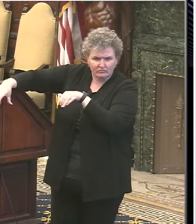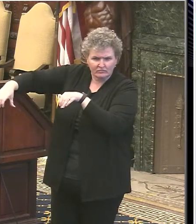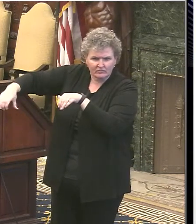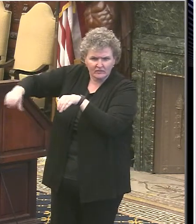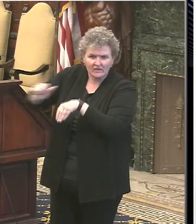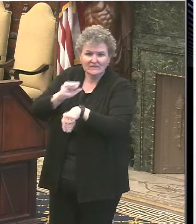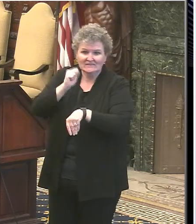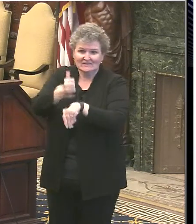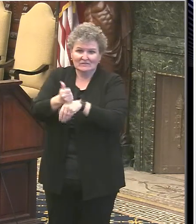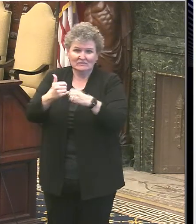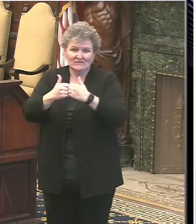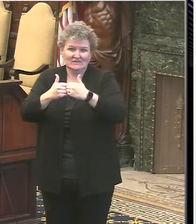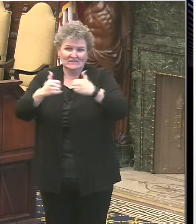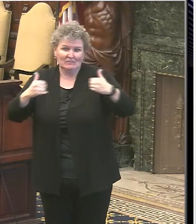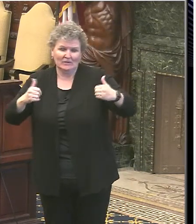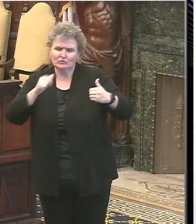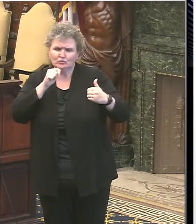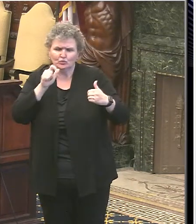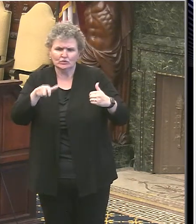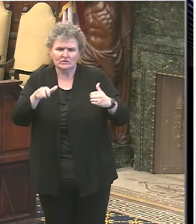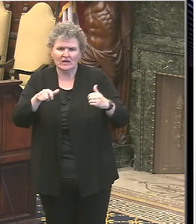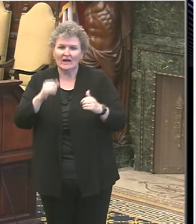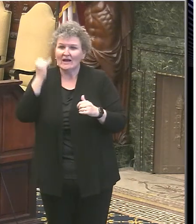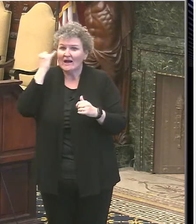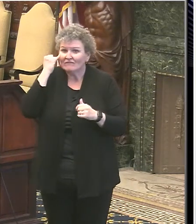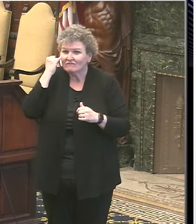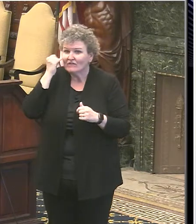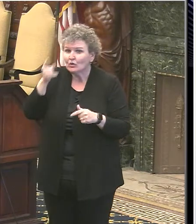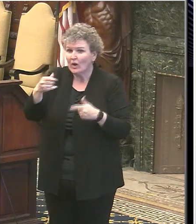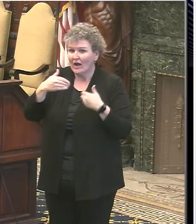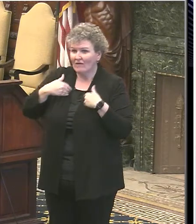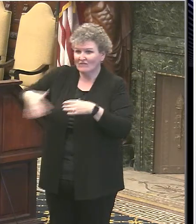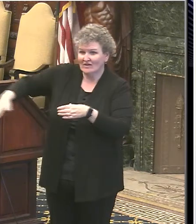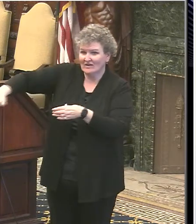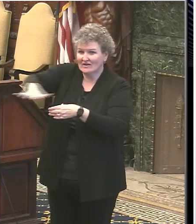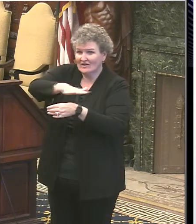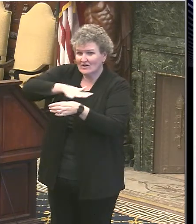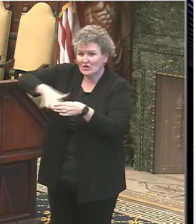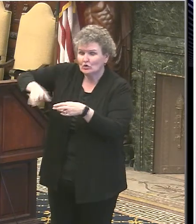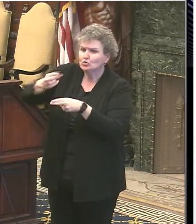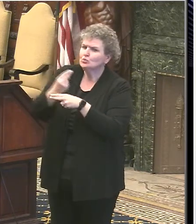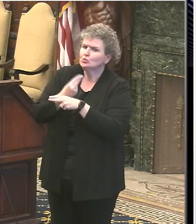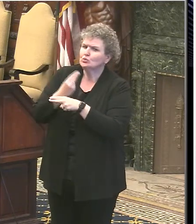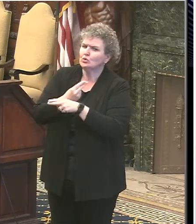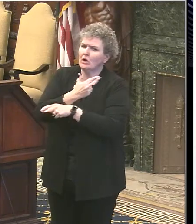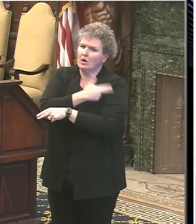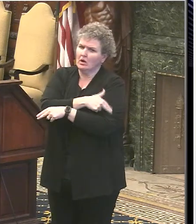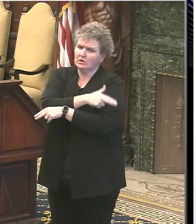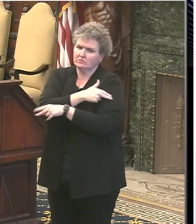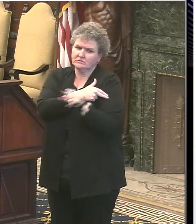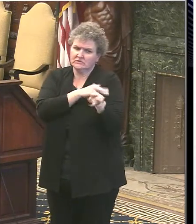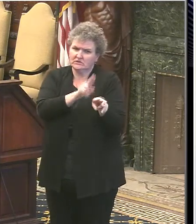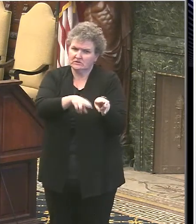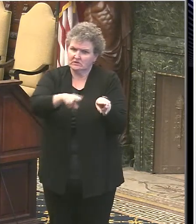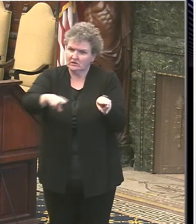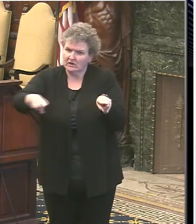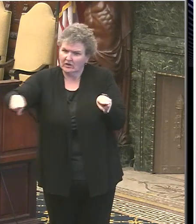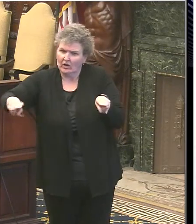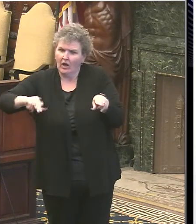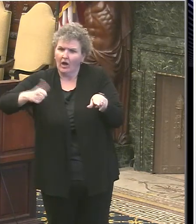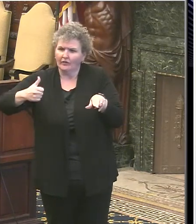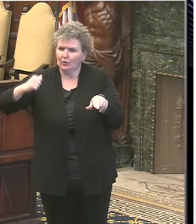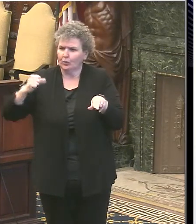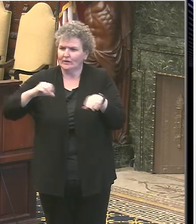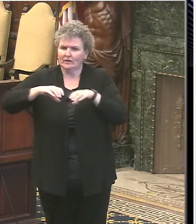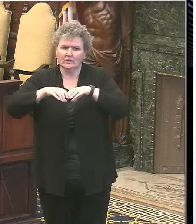that, we could transfer some of these patients who were taking up hospital beds into that facility, and that would free up those hospital beds for people who are